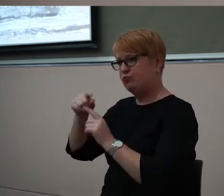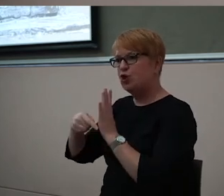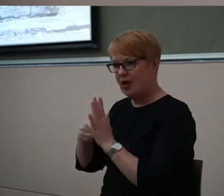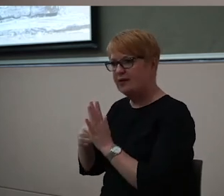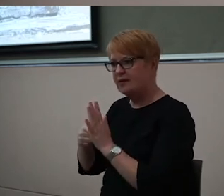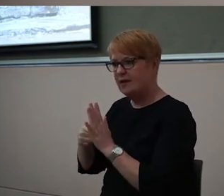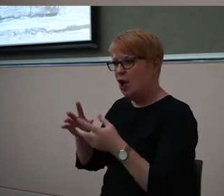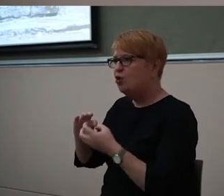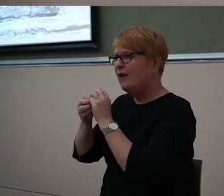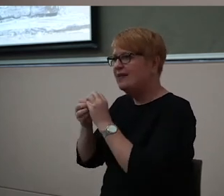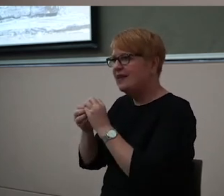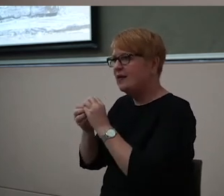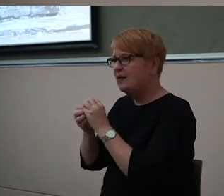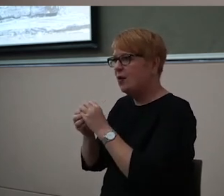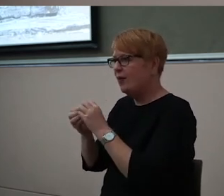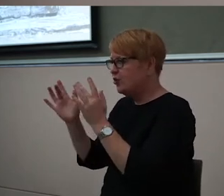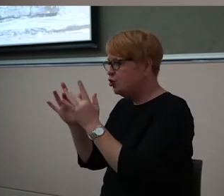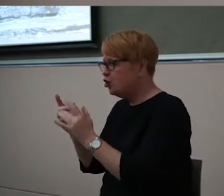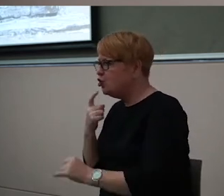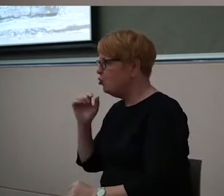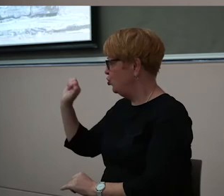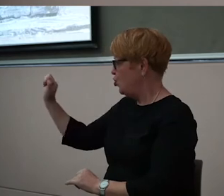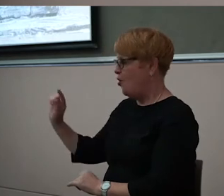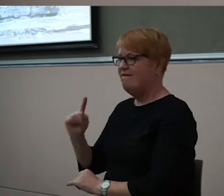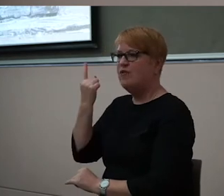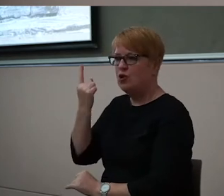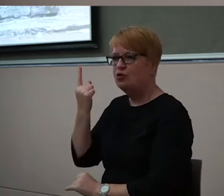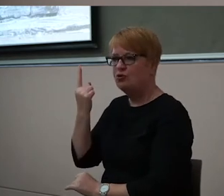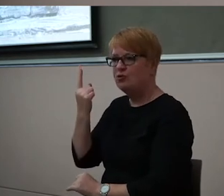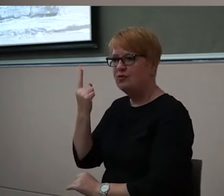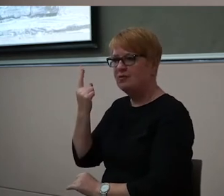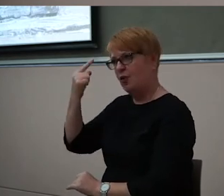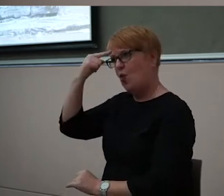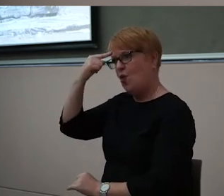from it or divert from. So I think that's quite an interesting thing to